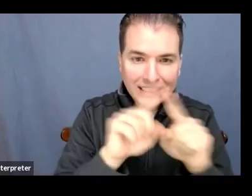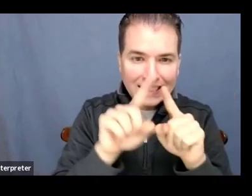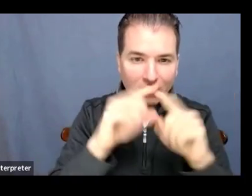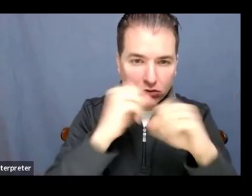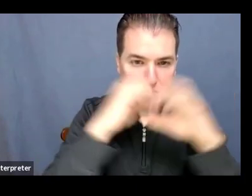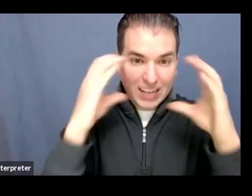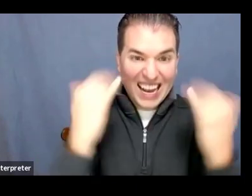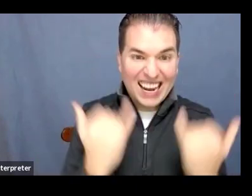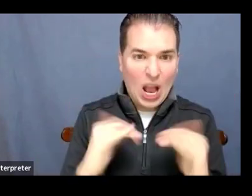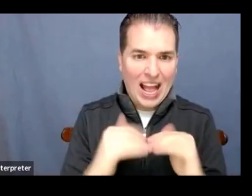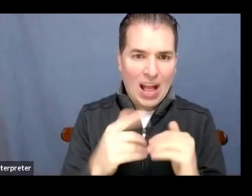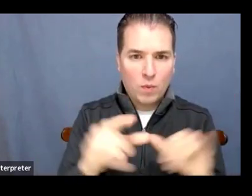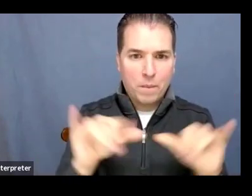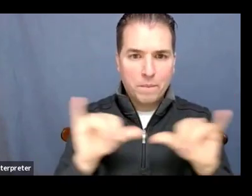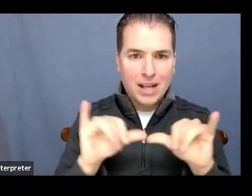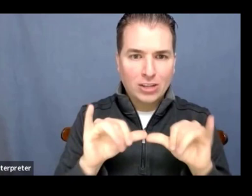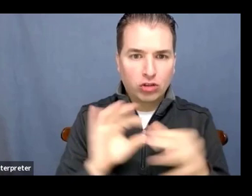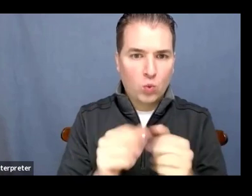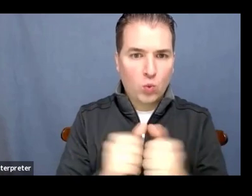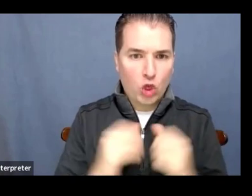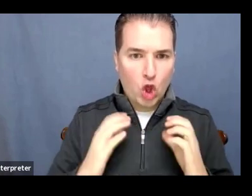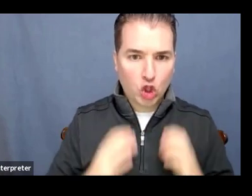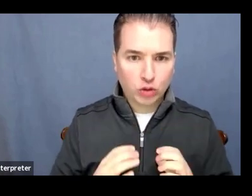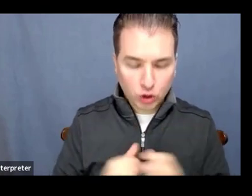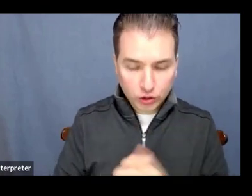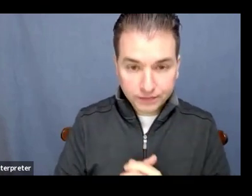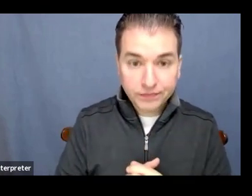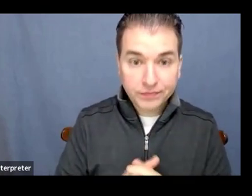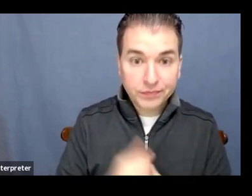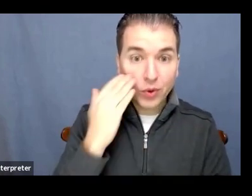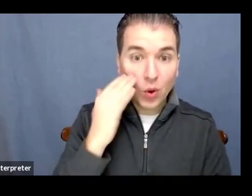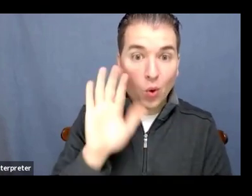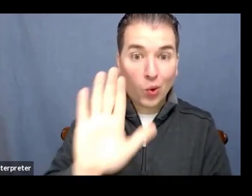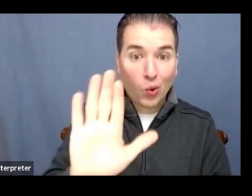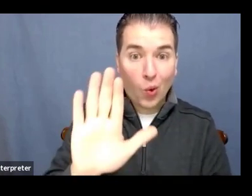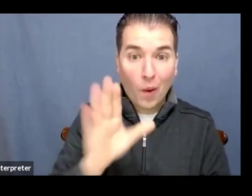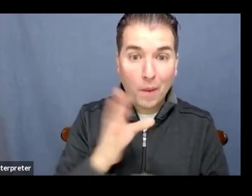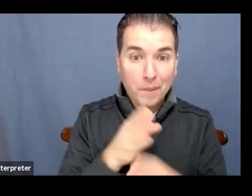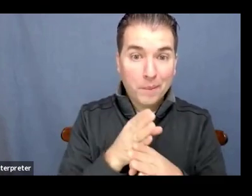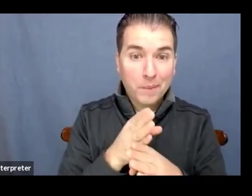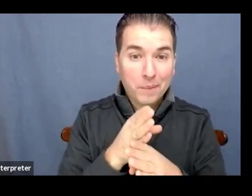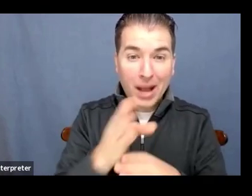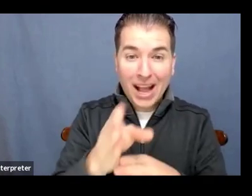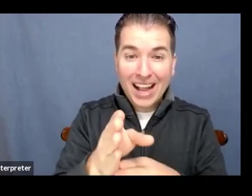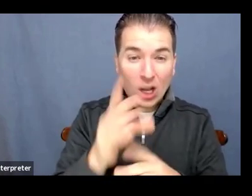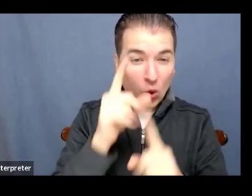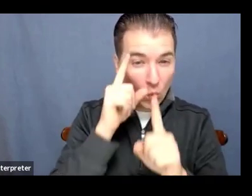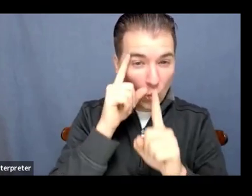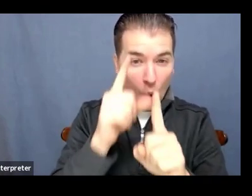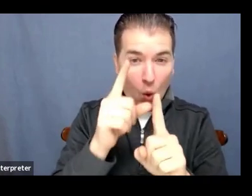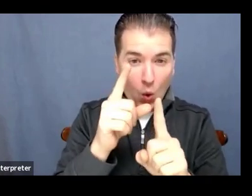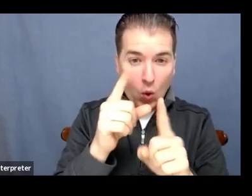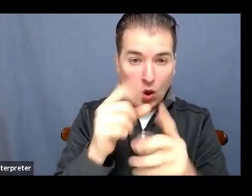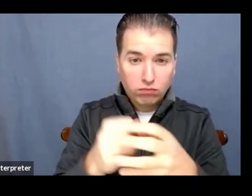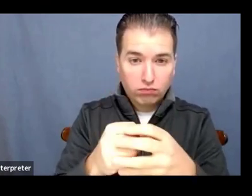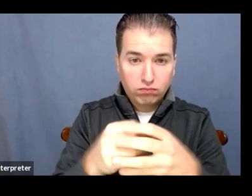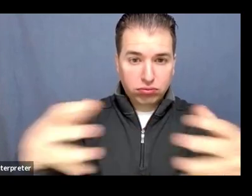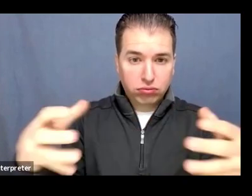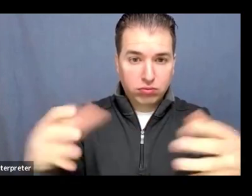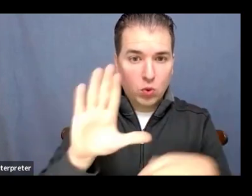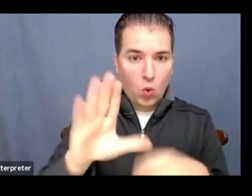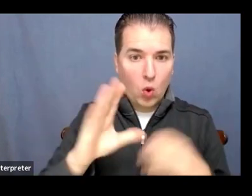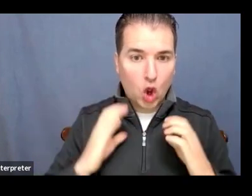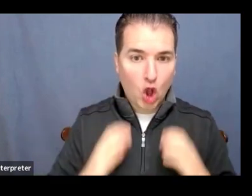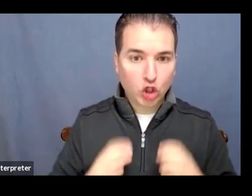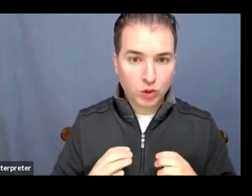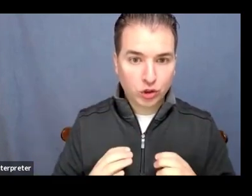customer metrics, right? And as a business owner, your main job is to create customers. But before you do that, you need to